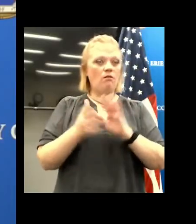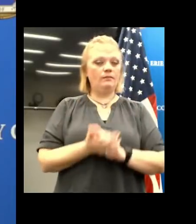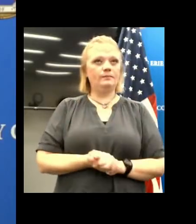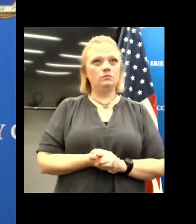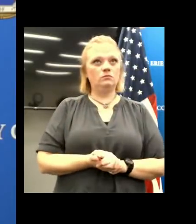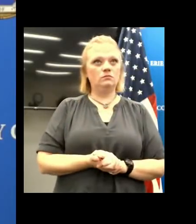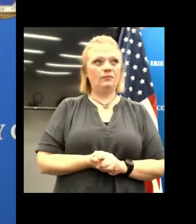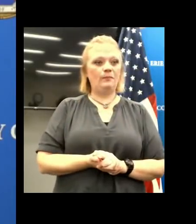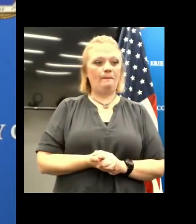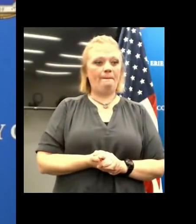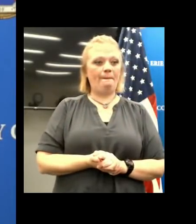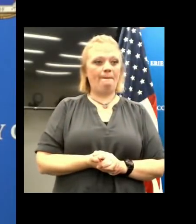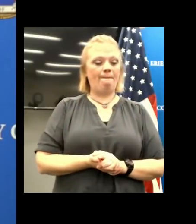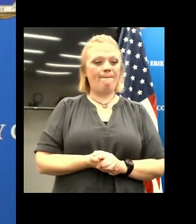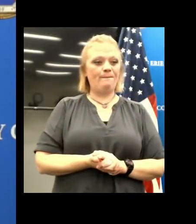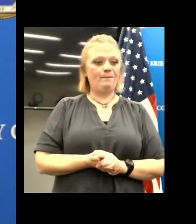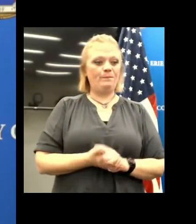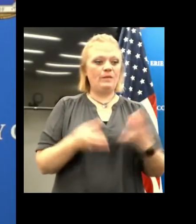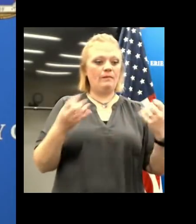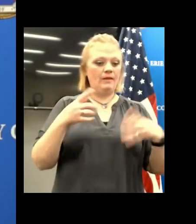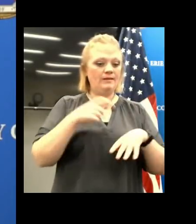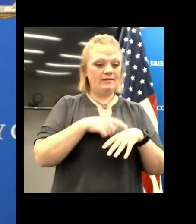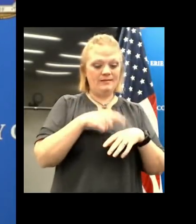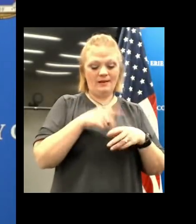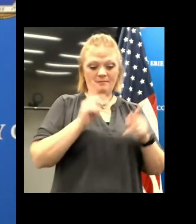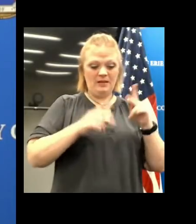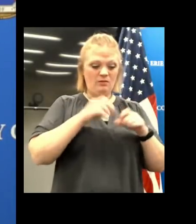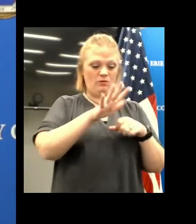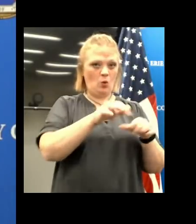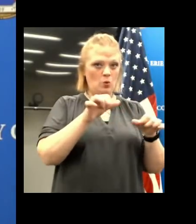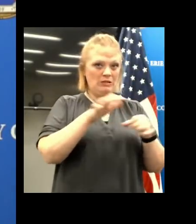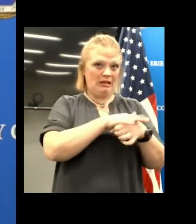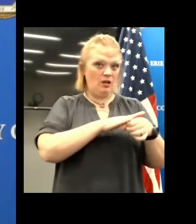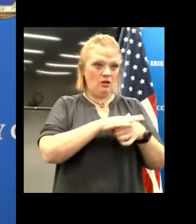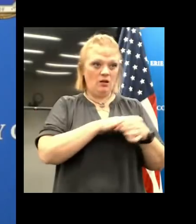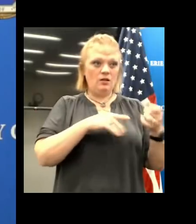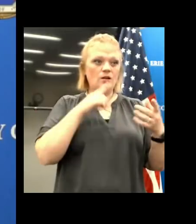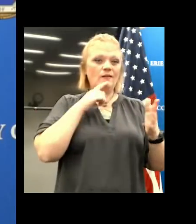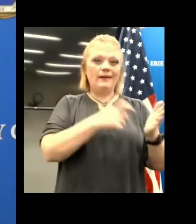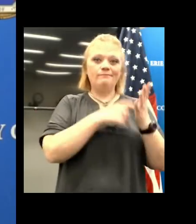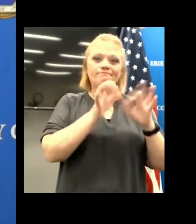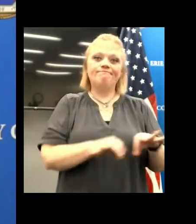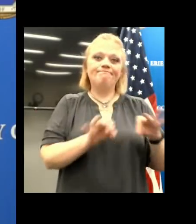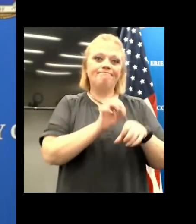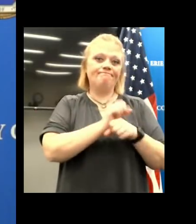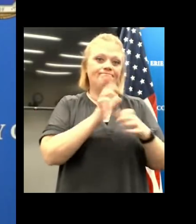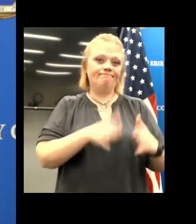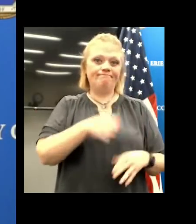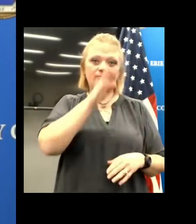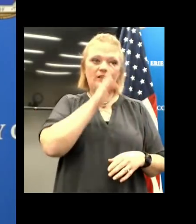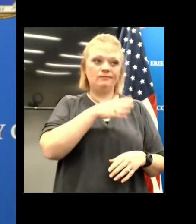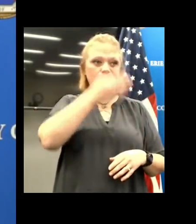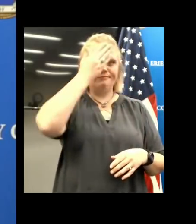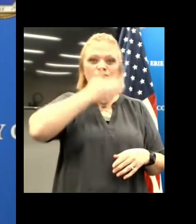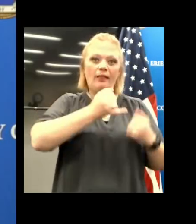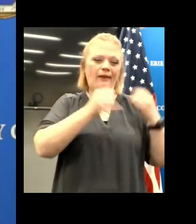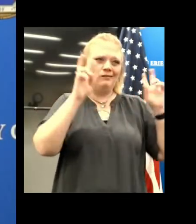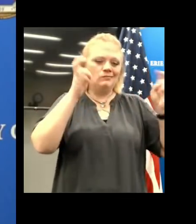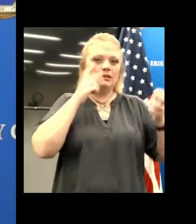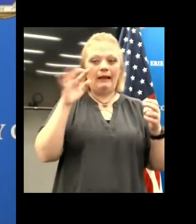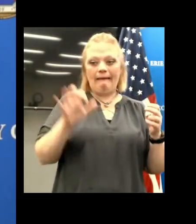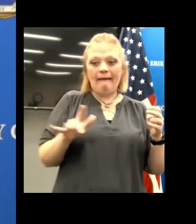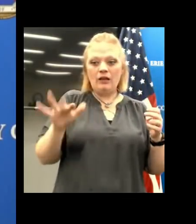many times people in those areas are essential employees, and so they're in the front lines working with the communities, and cashiers or working